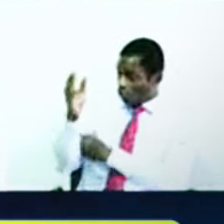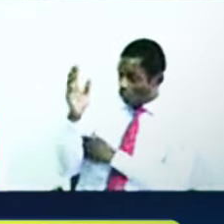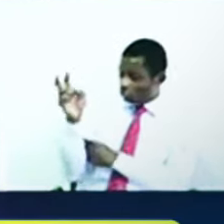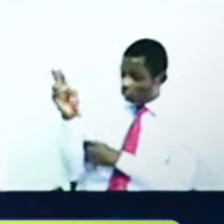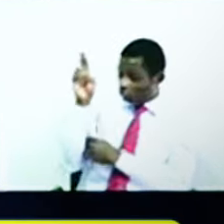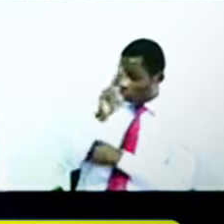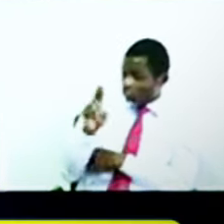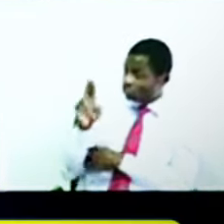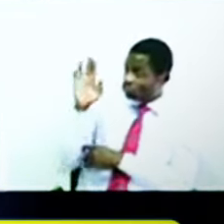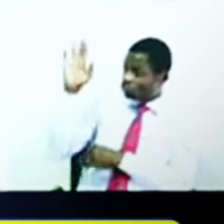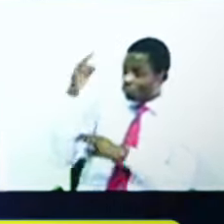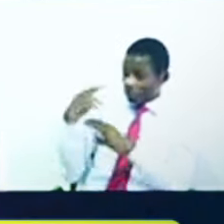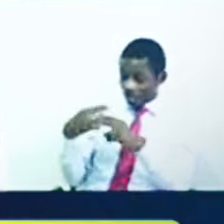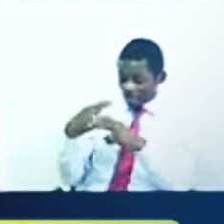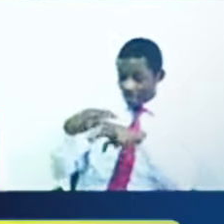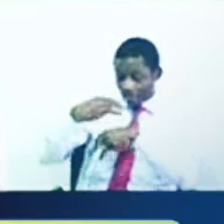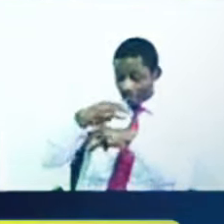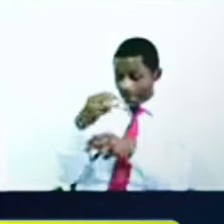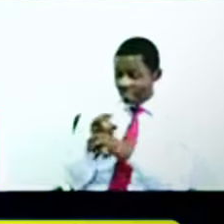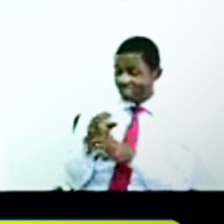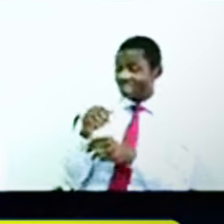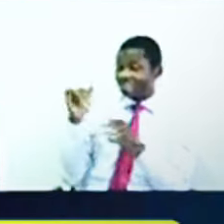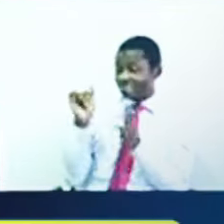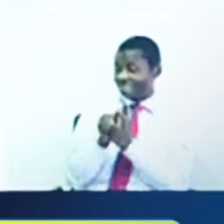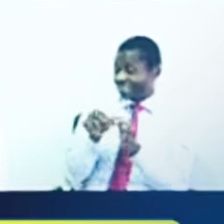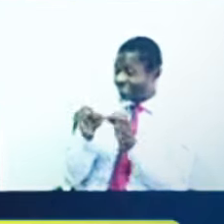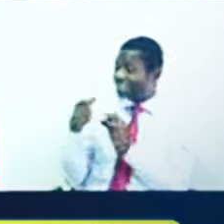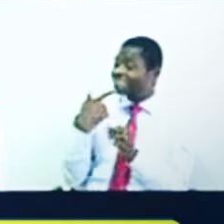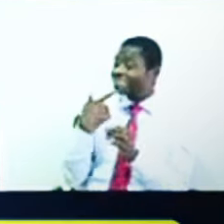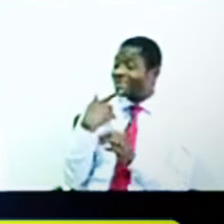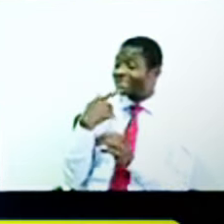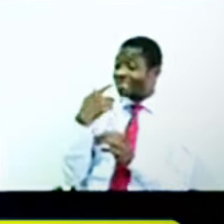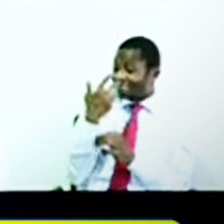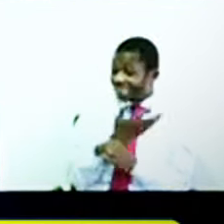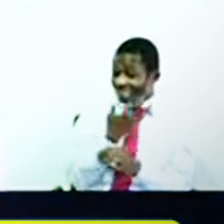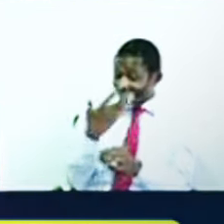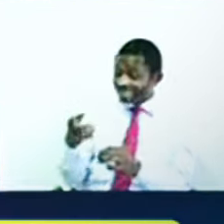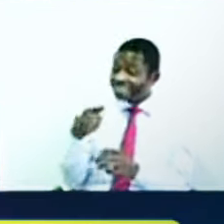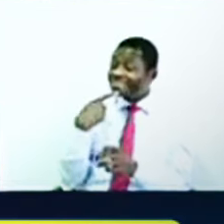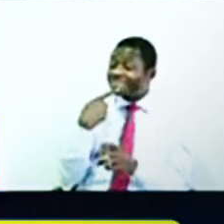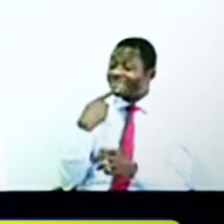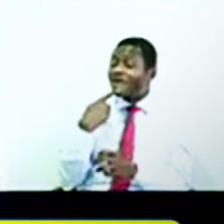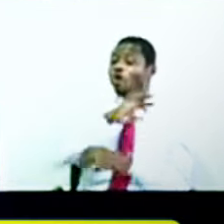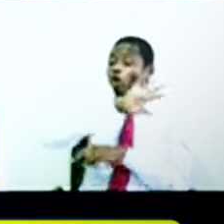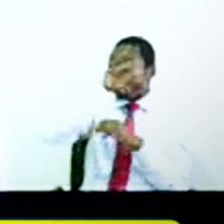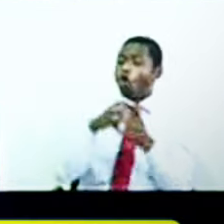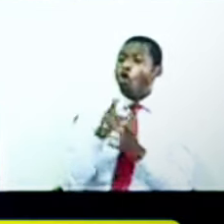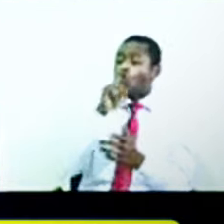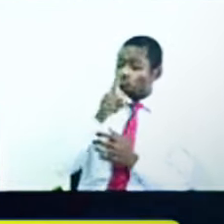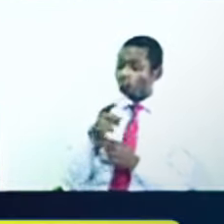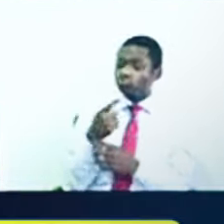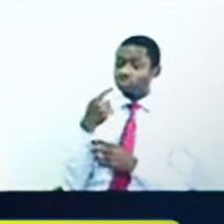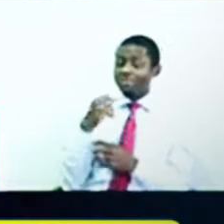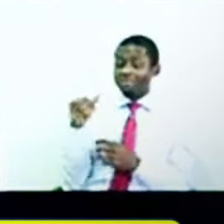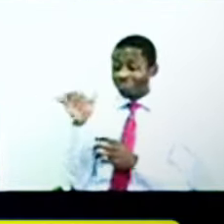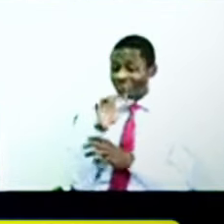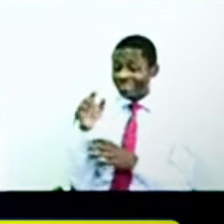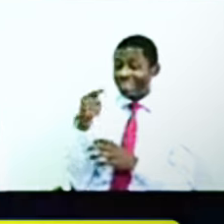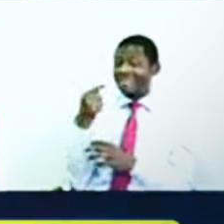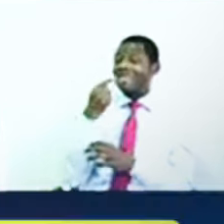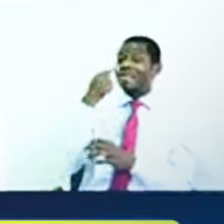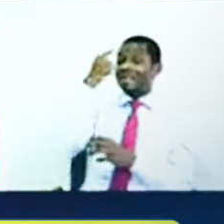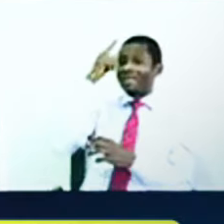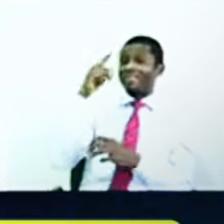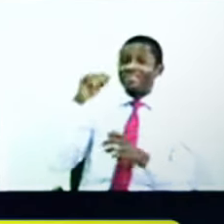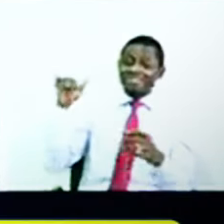no yesronko bi ene kantam. A revered person or thing. Anansu adie bia yebu no ena wode kantam. To witness one's